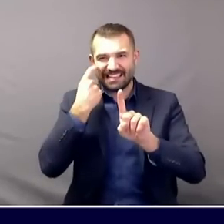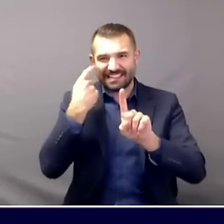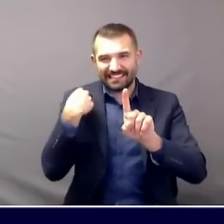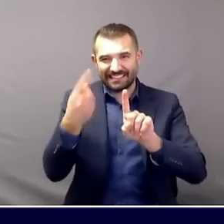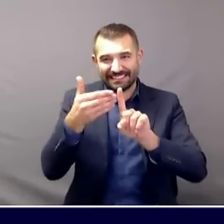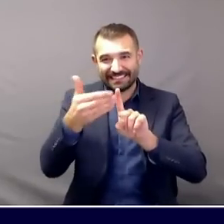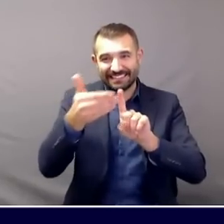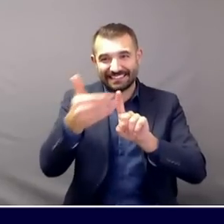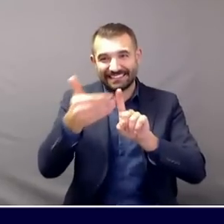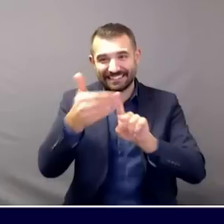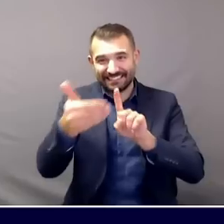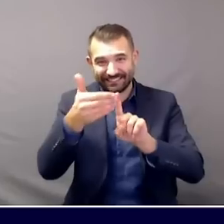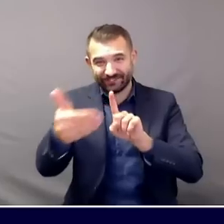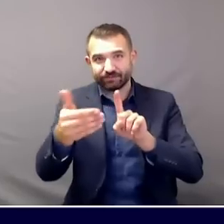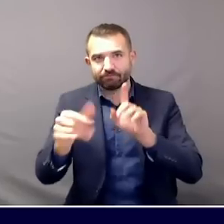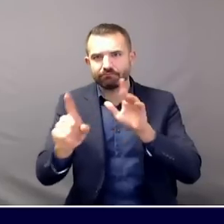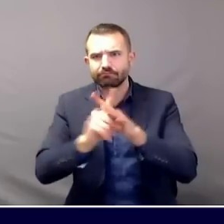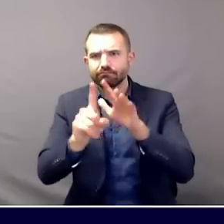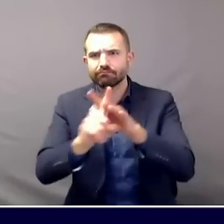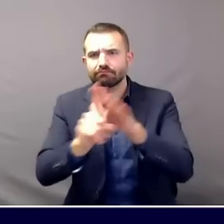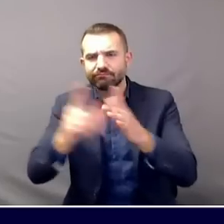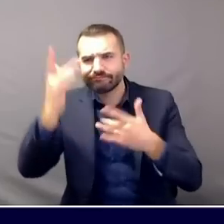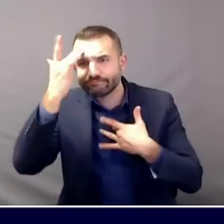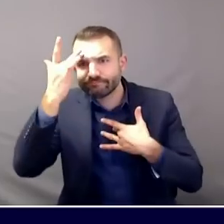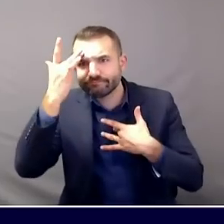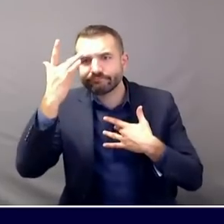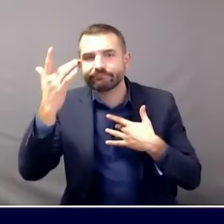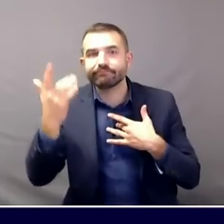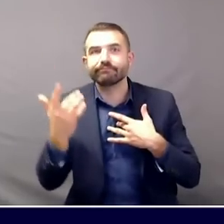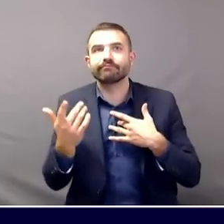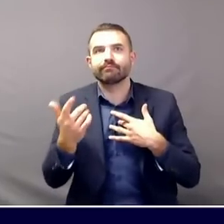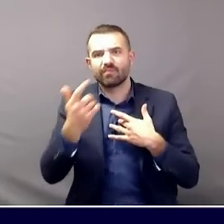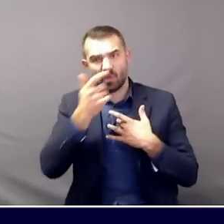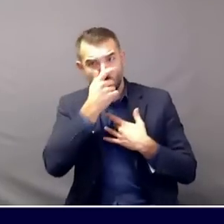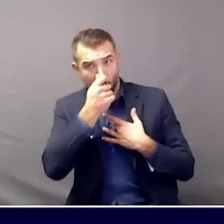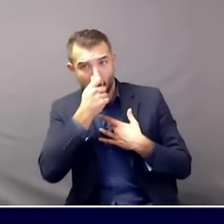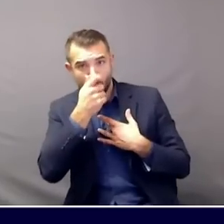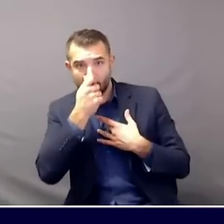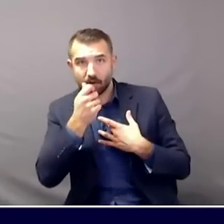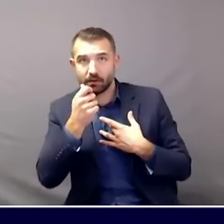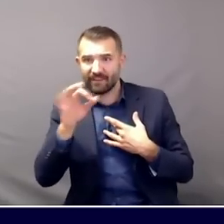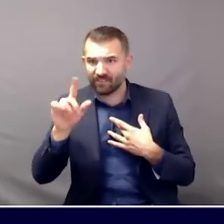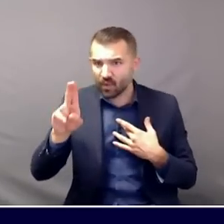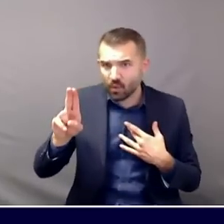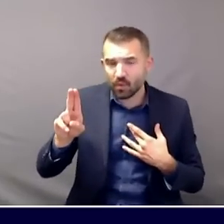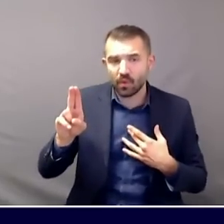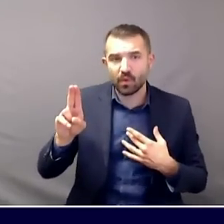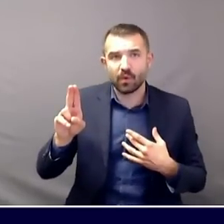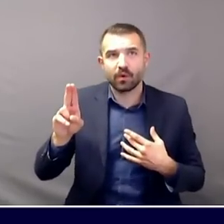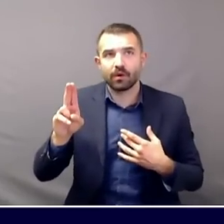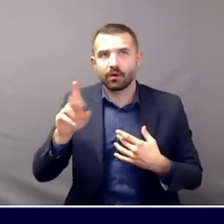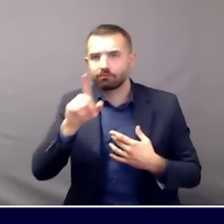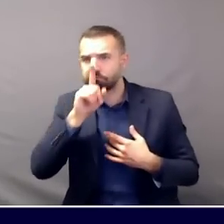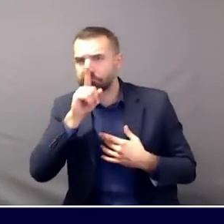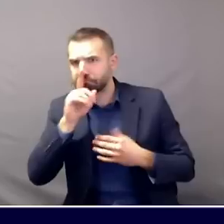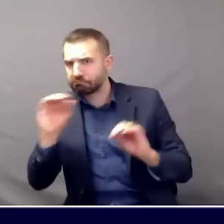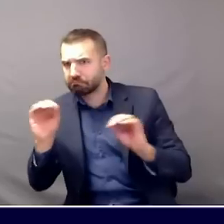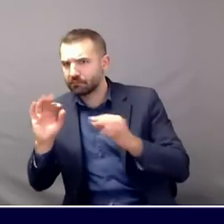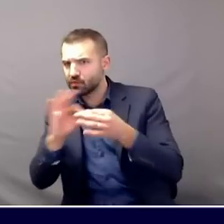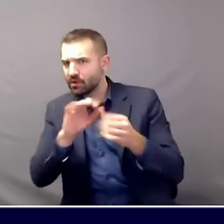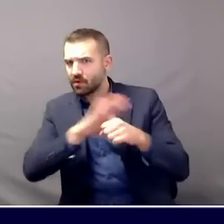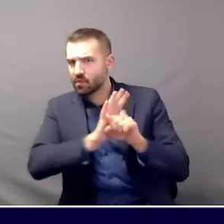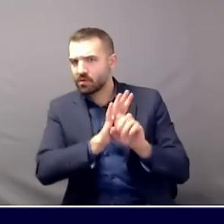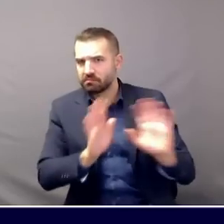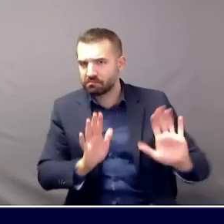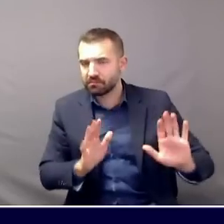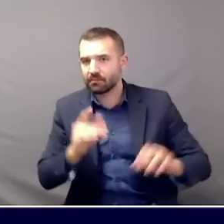independent of that, have the flu or have a cold. Why am I mentioning any of this? Well, one of the